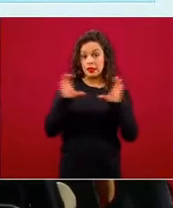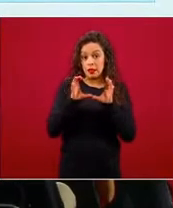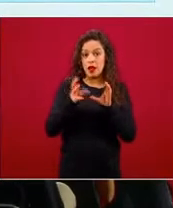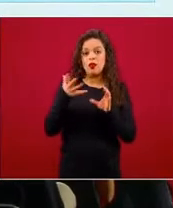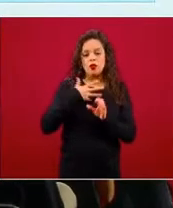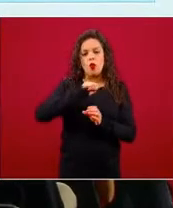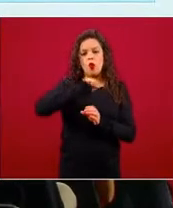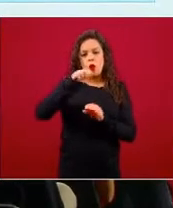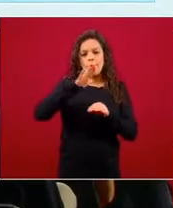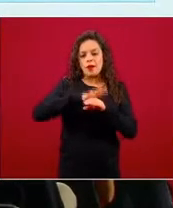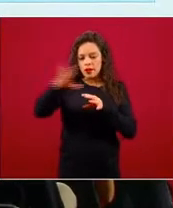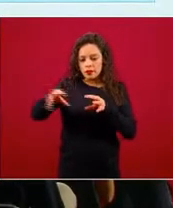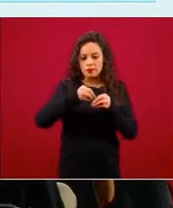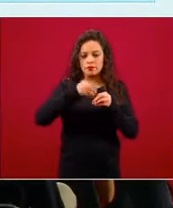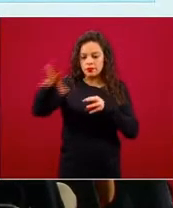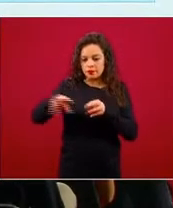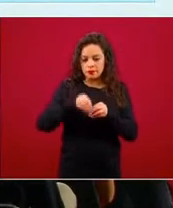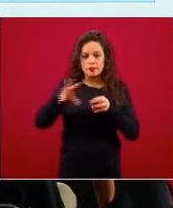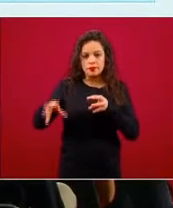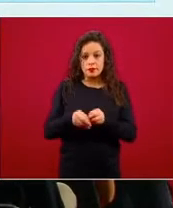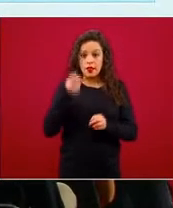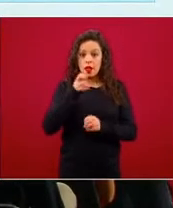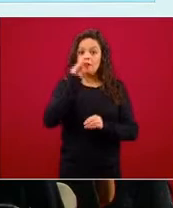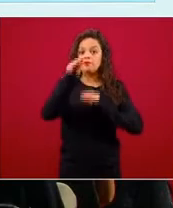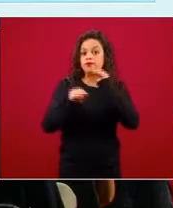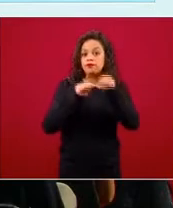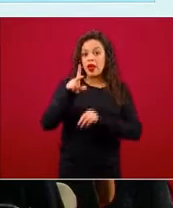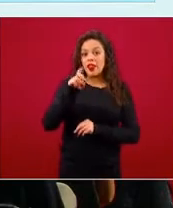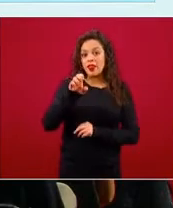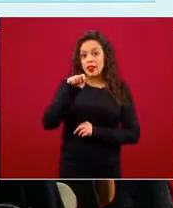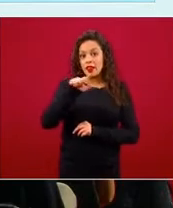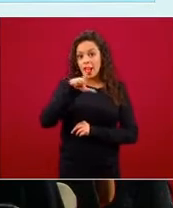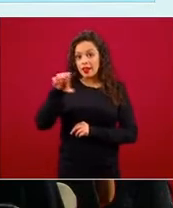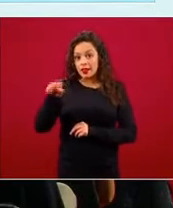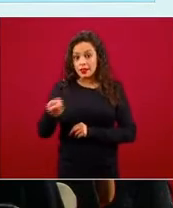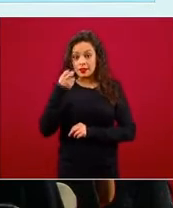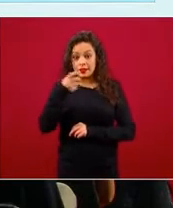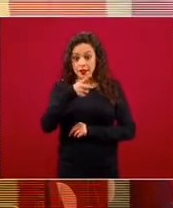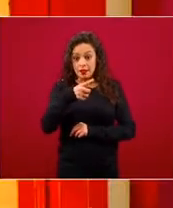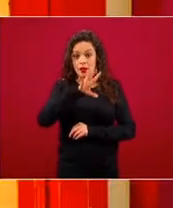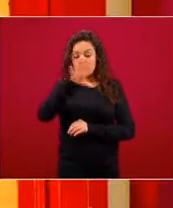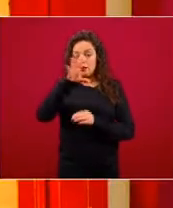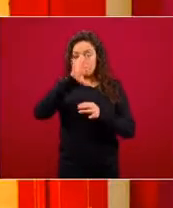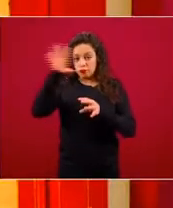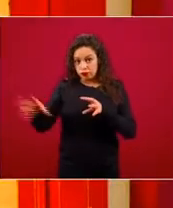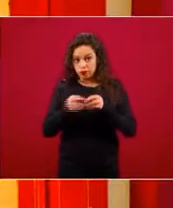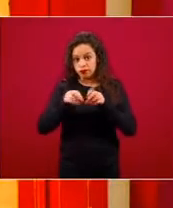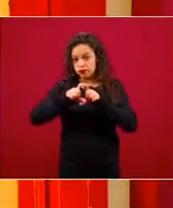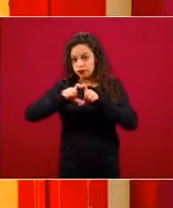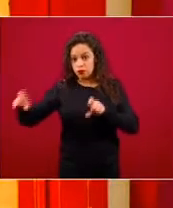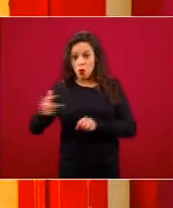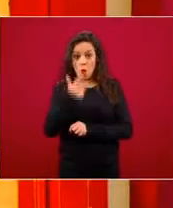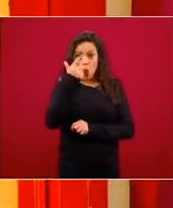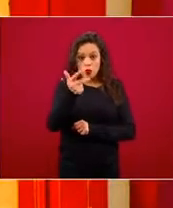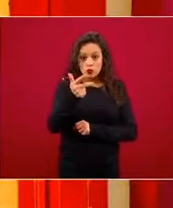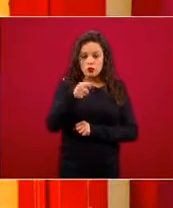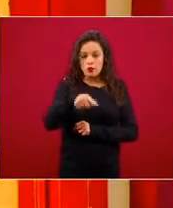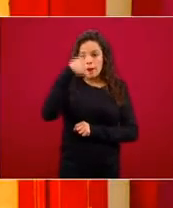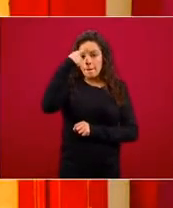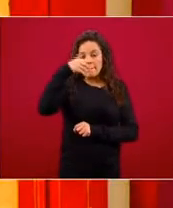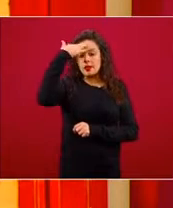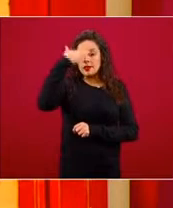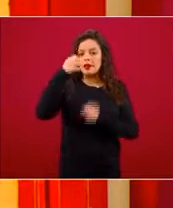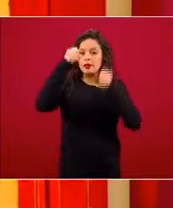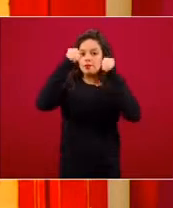fill different details, and uh, and the different attachment, specifically number 8, has